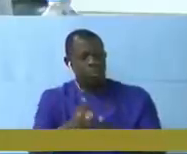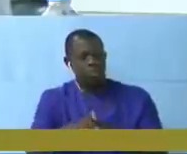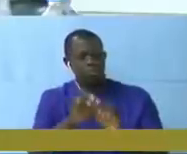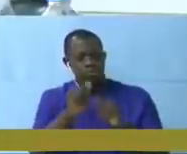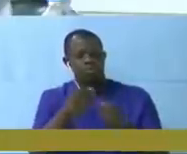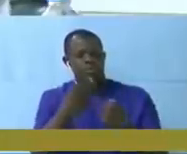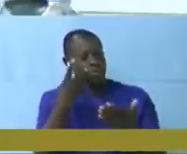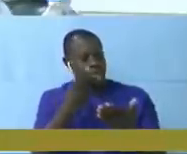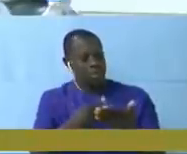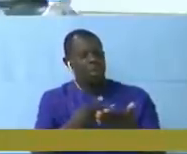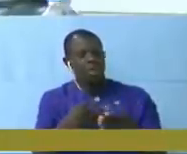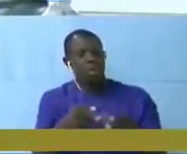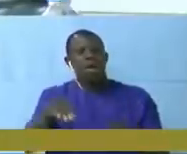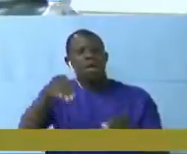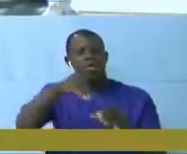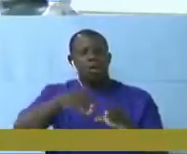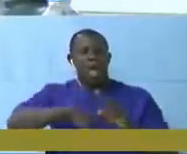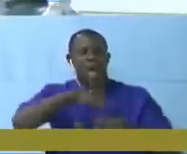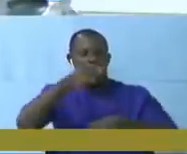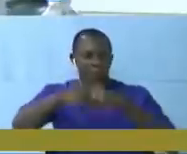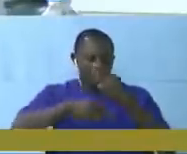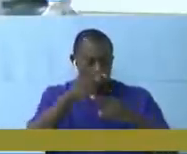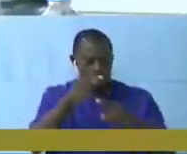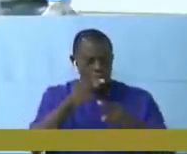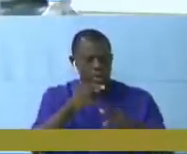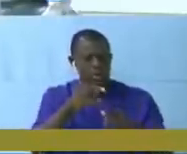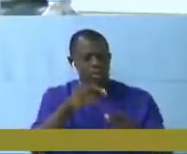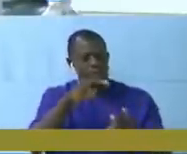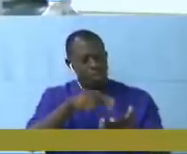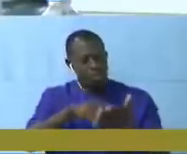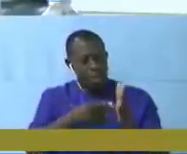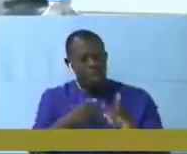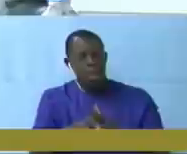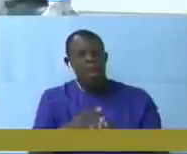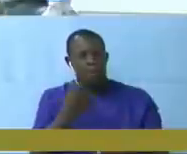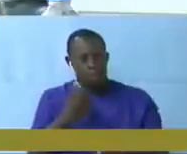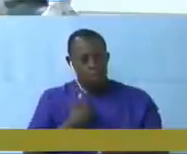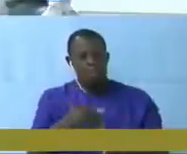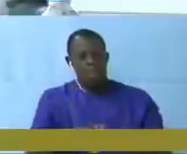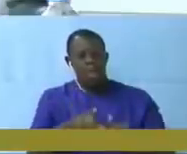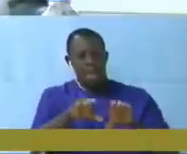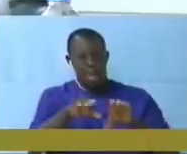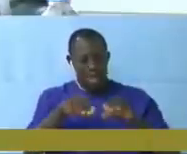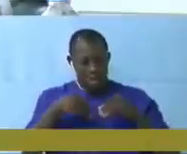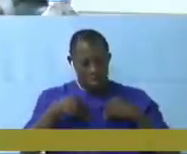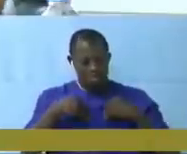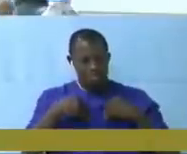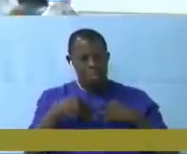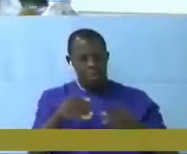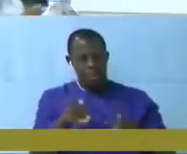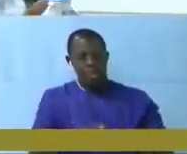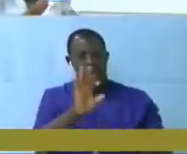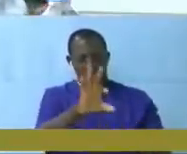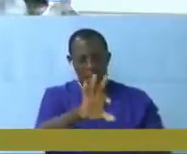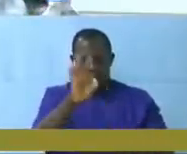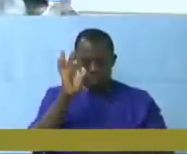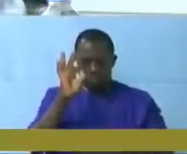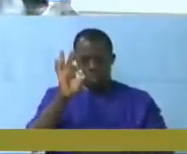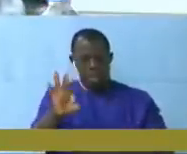it included confirmation of appointments, as in appointment